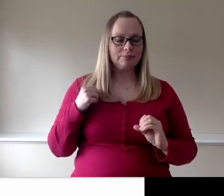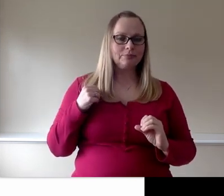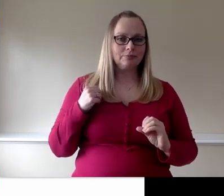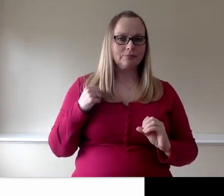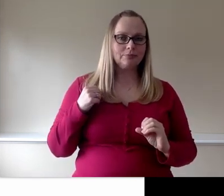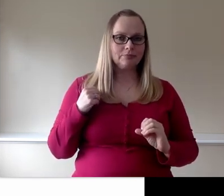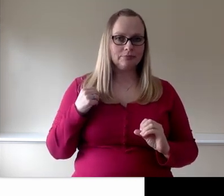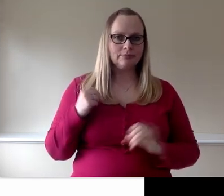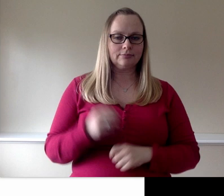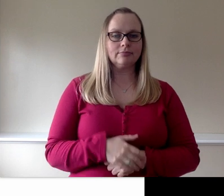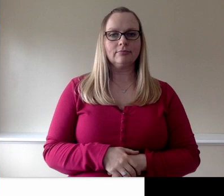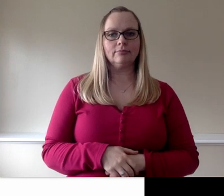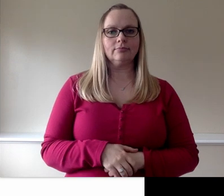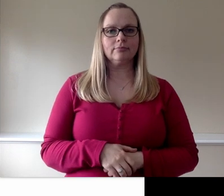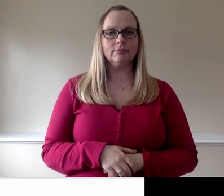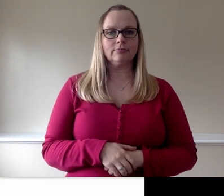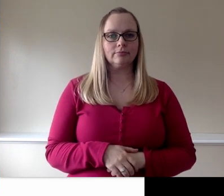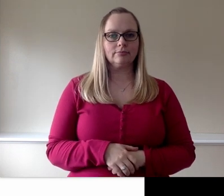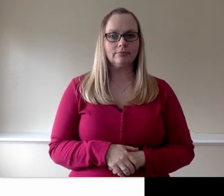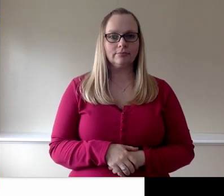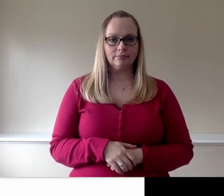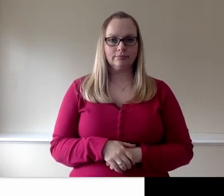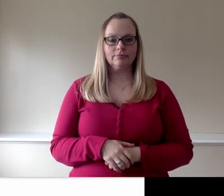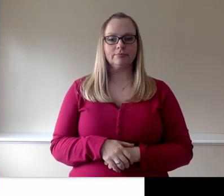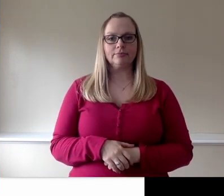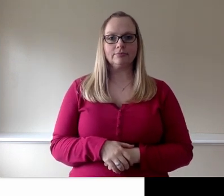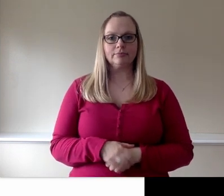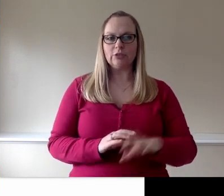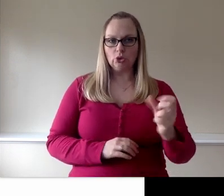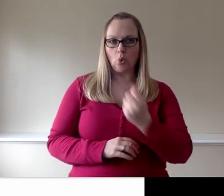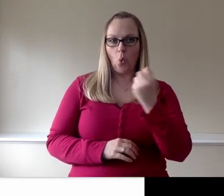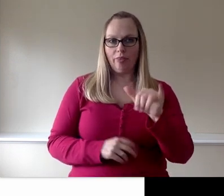second answer line to hold the place.